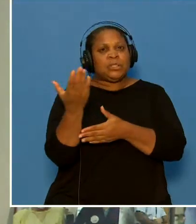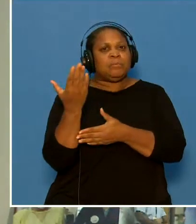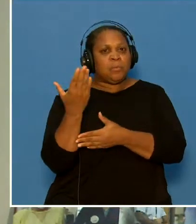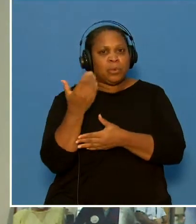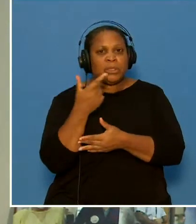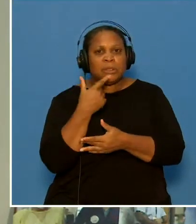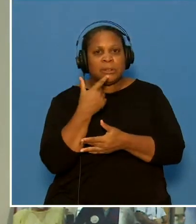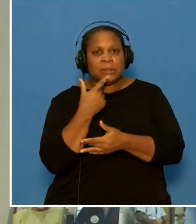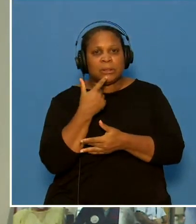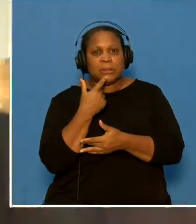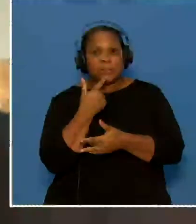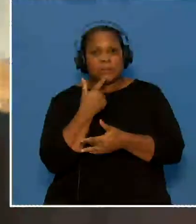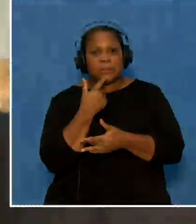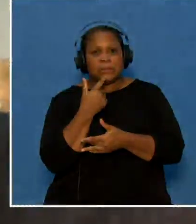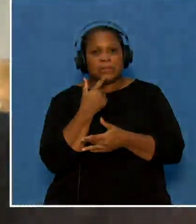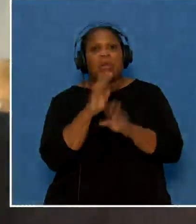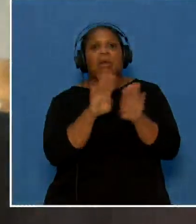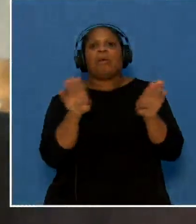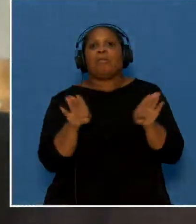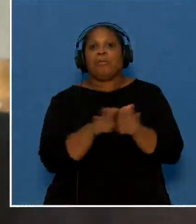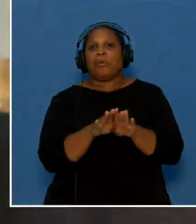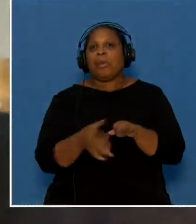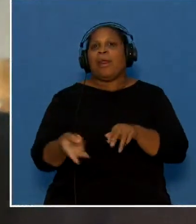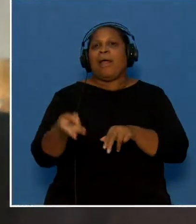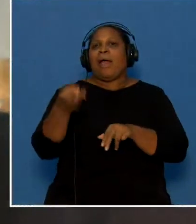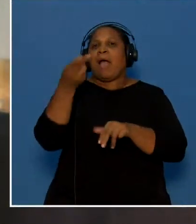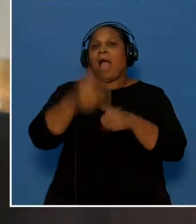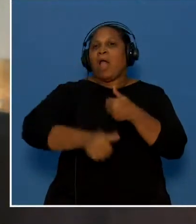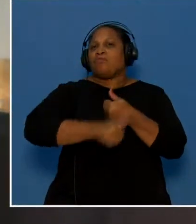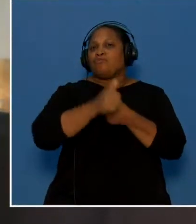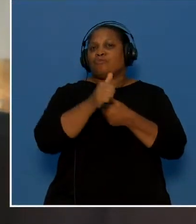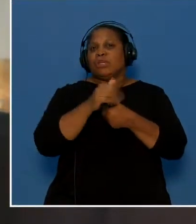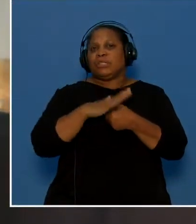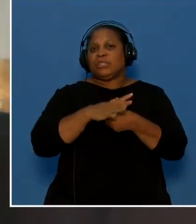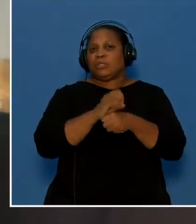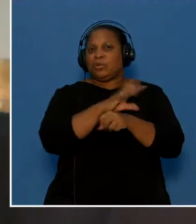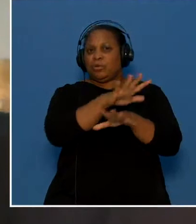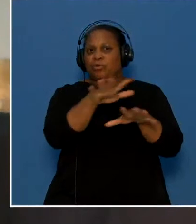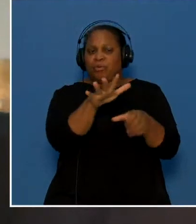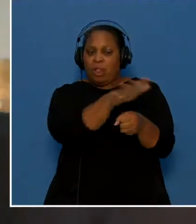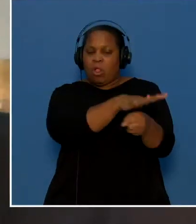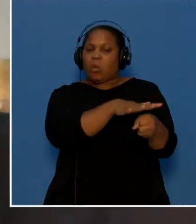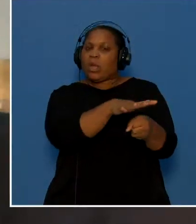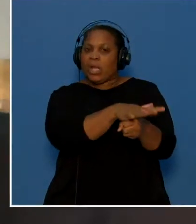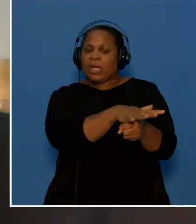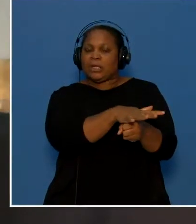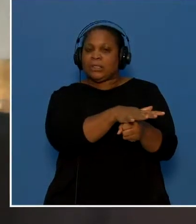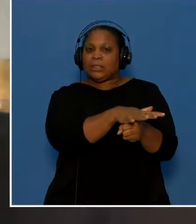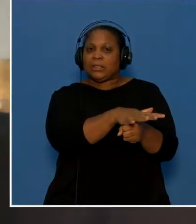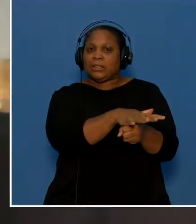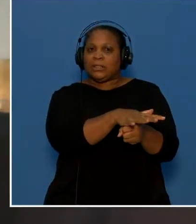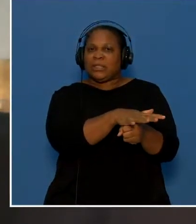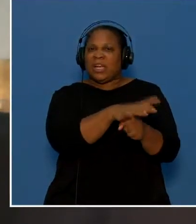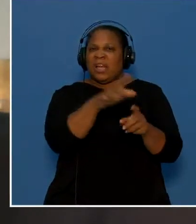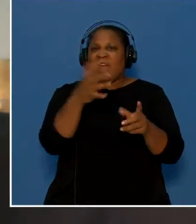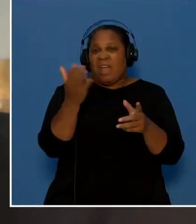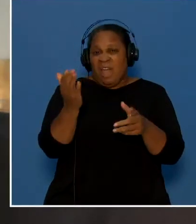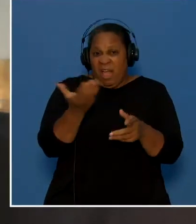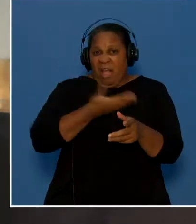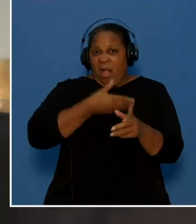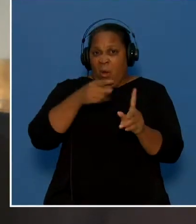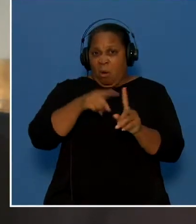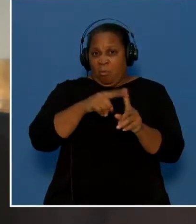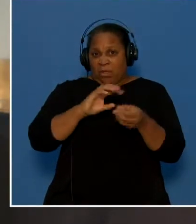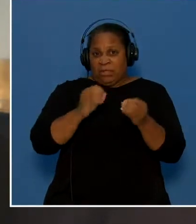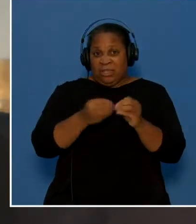statement stating Bermuda as being a high-risk COVID-19 location, as our positive numbers for at